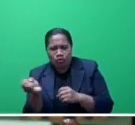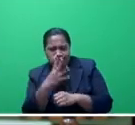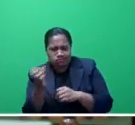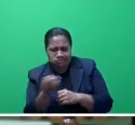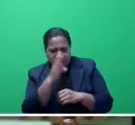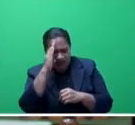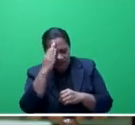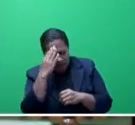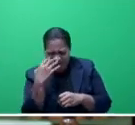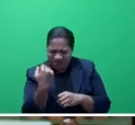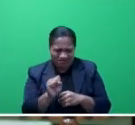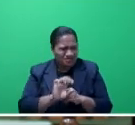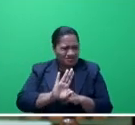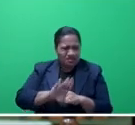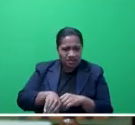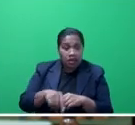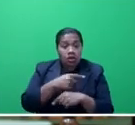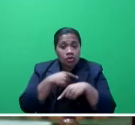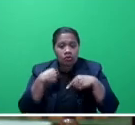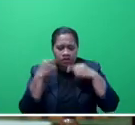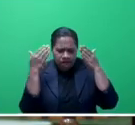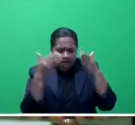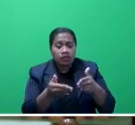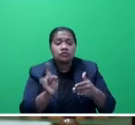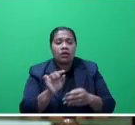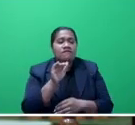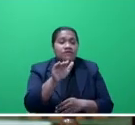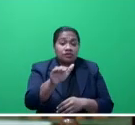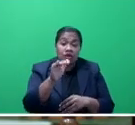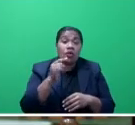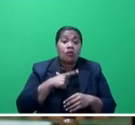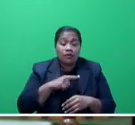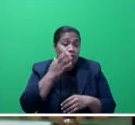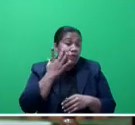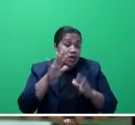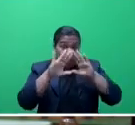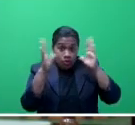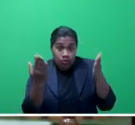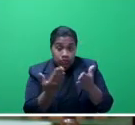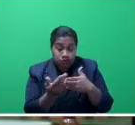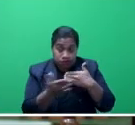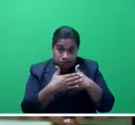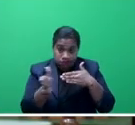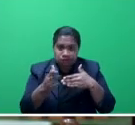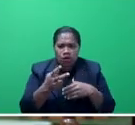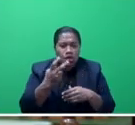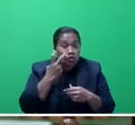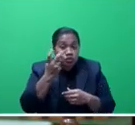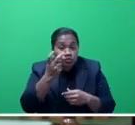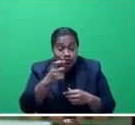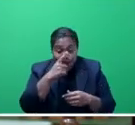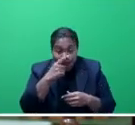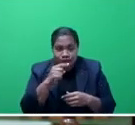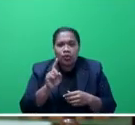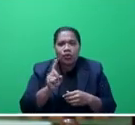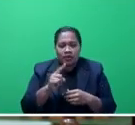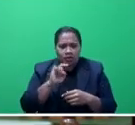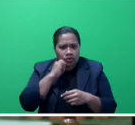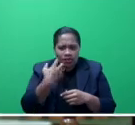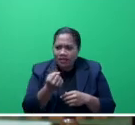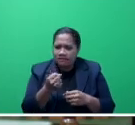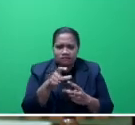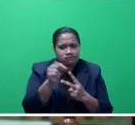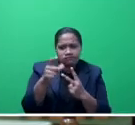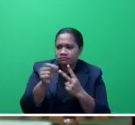on the future, because once the world reopens, tourists will have numerous choices. Every patch of paradise